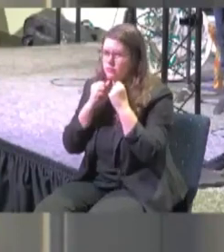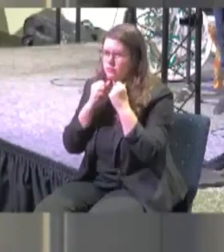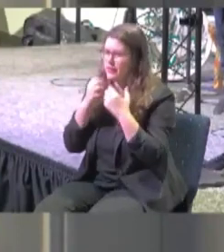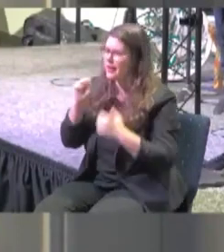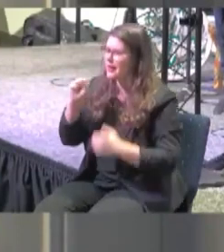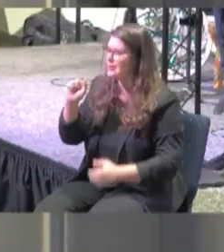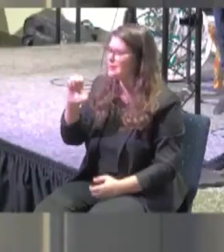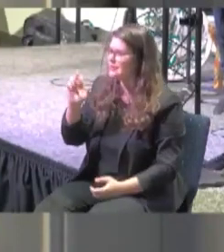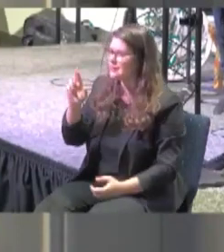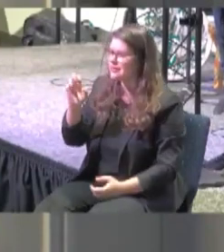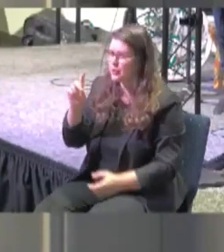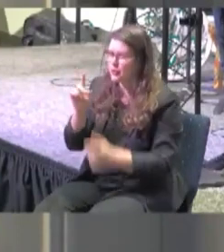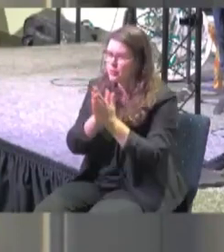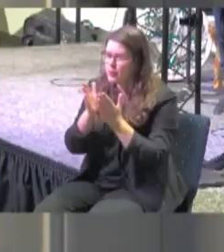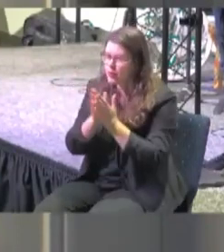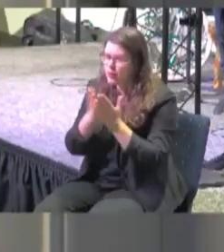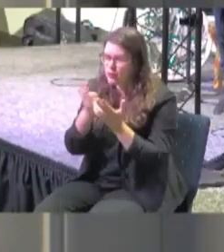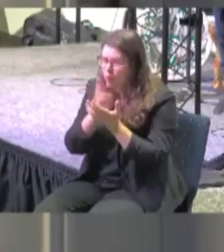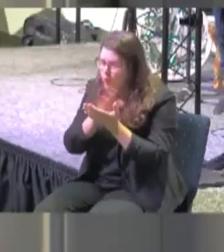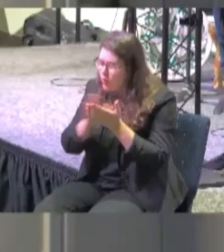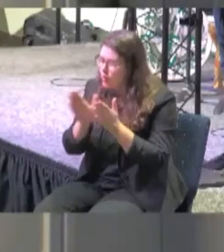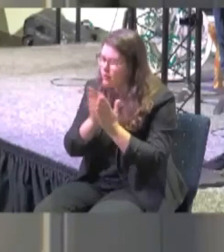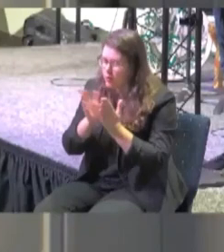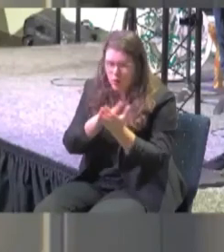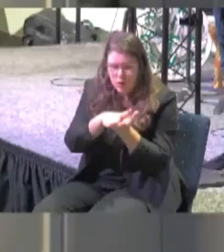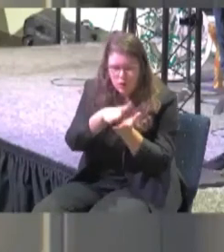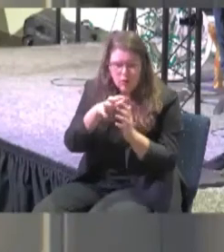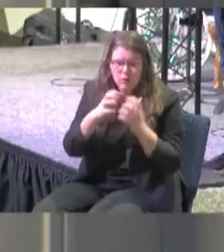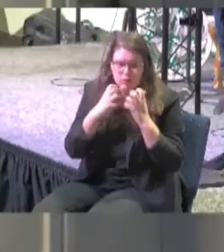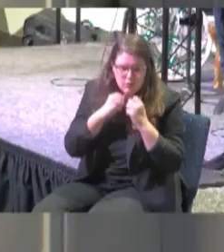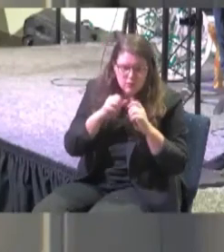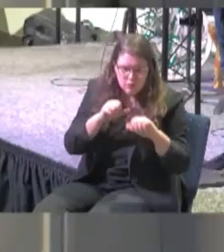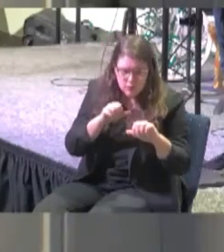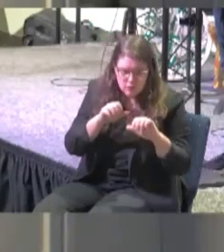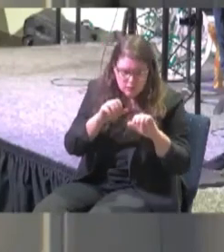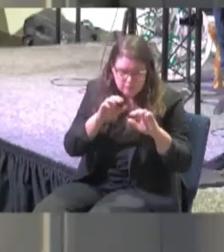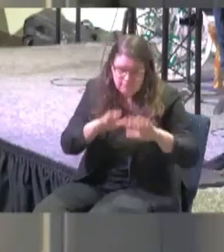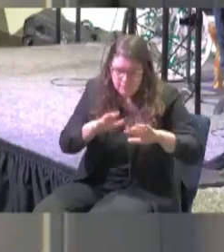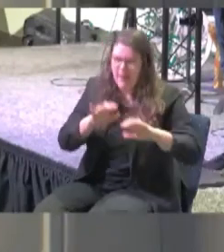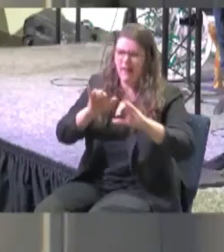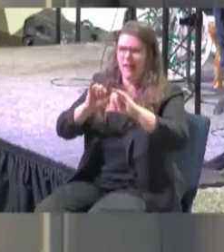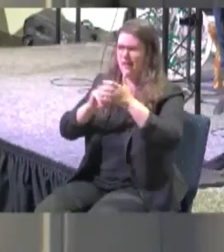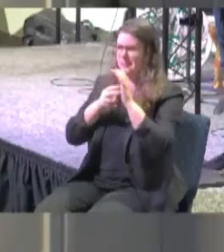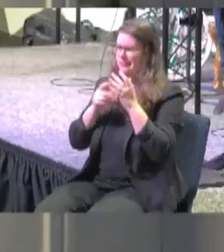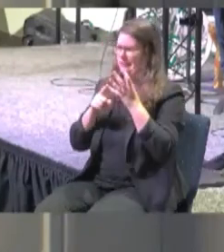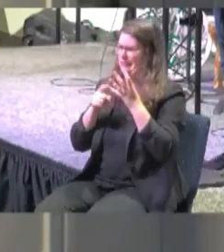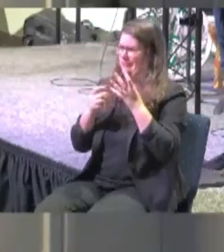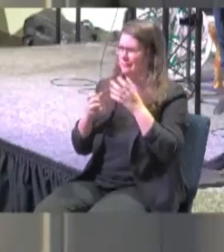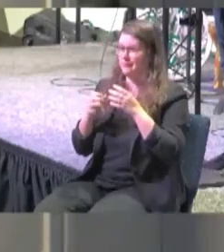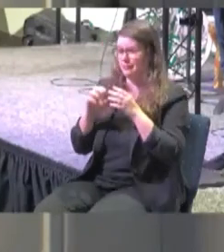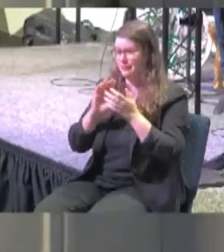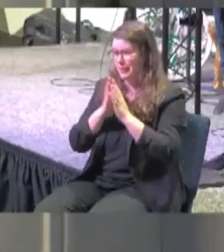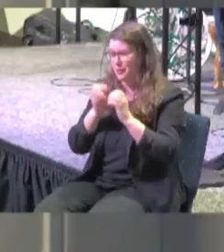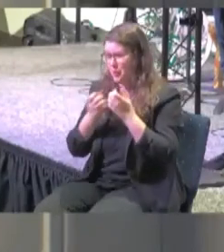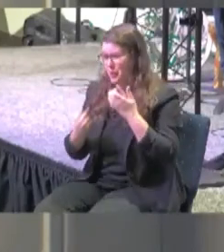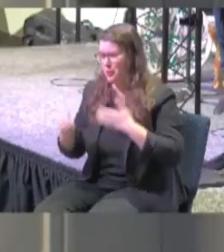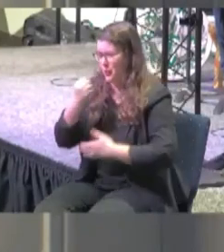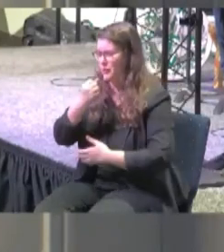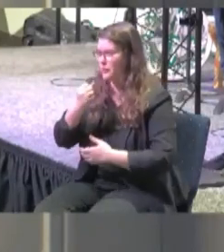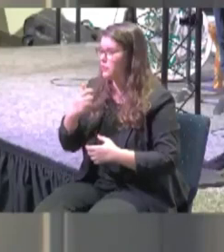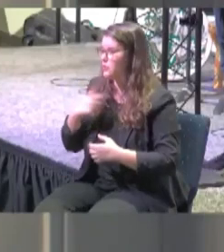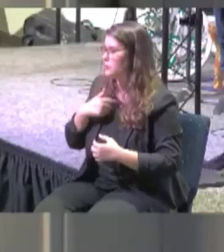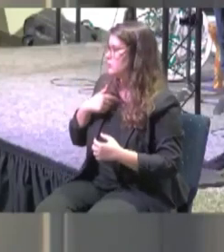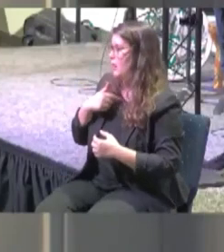So there's all sorts of ways, and I myself would query that value. And yet I think across the board, it's really